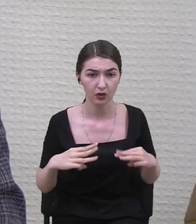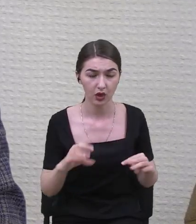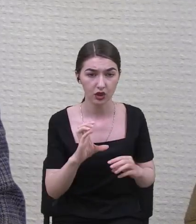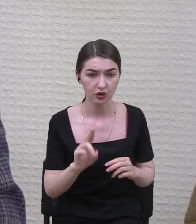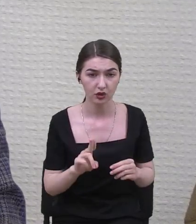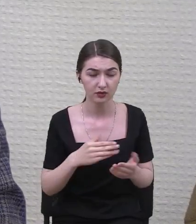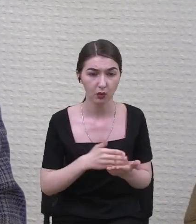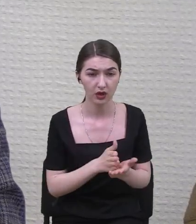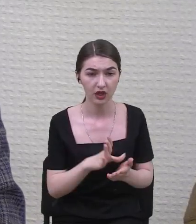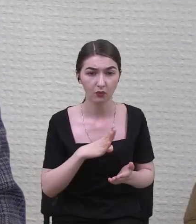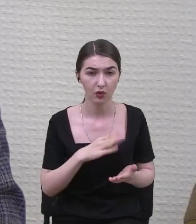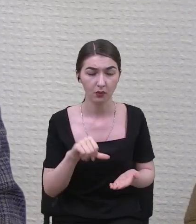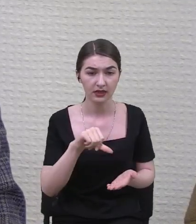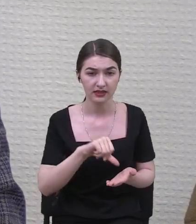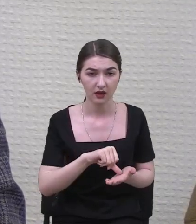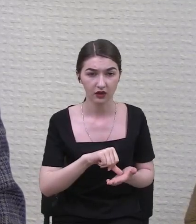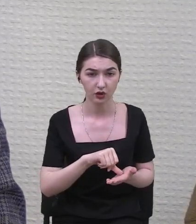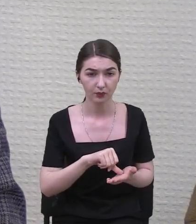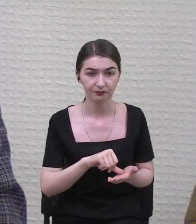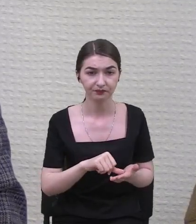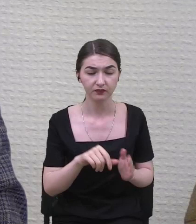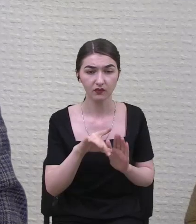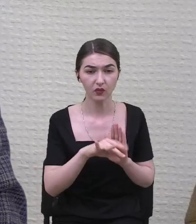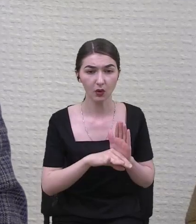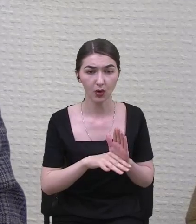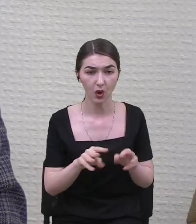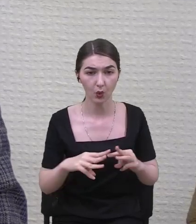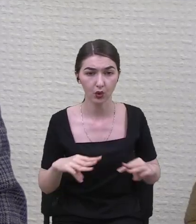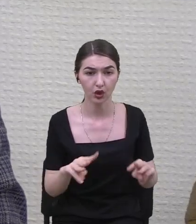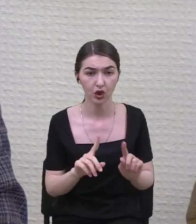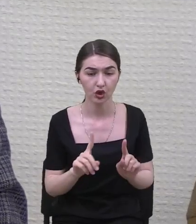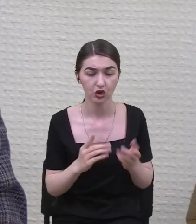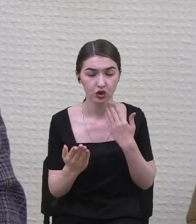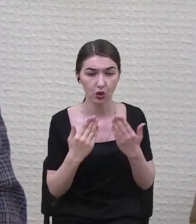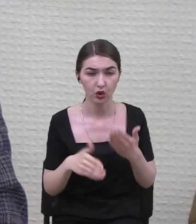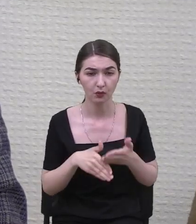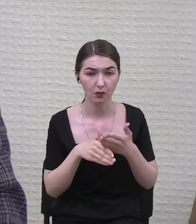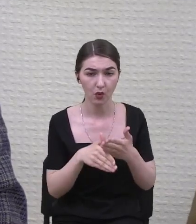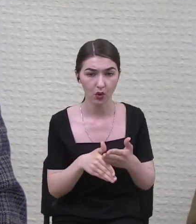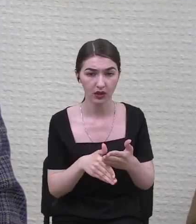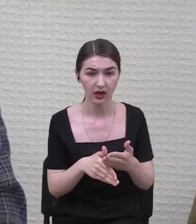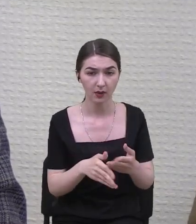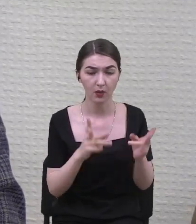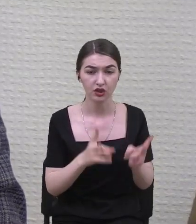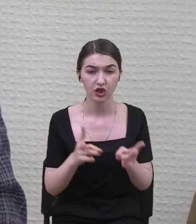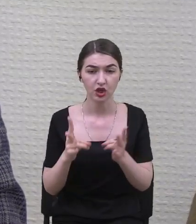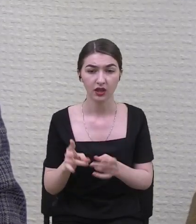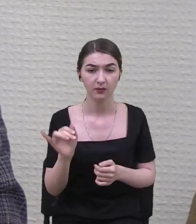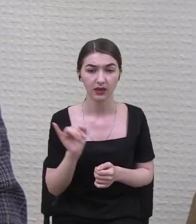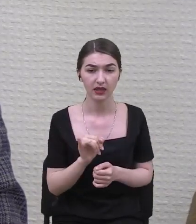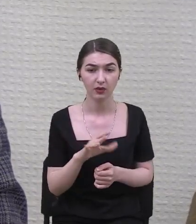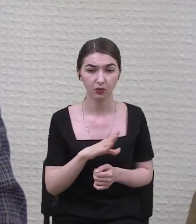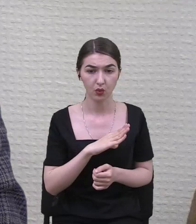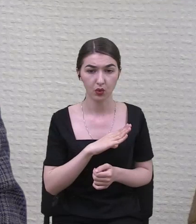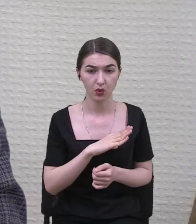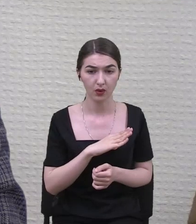financial assistance to victims of explosive ordnance. They talked about the eligibility, about the locations, about the